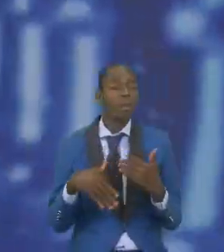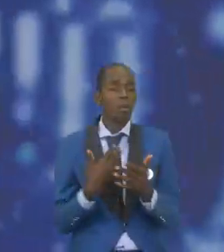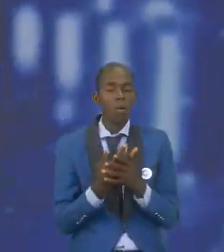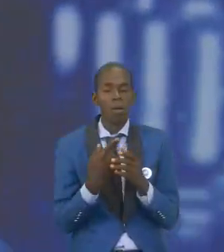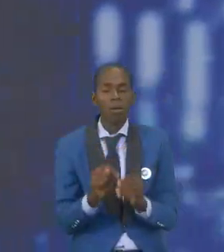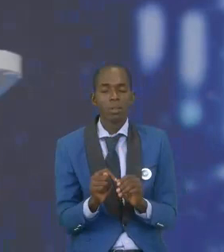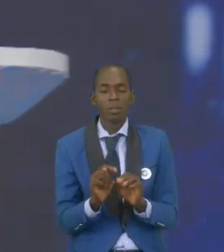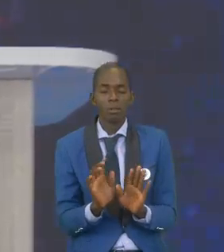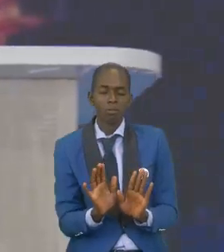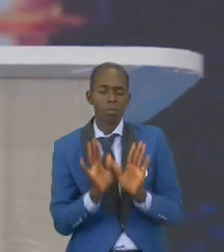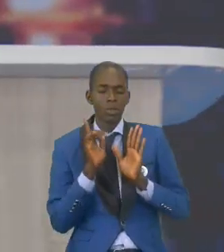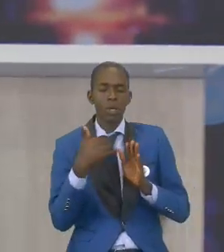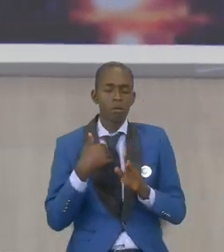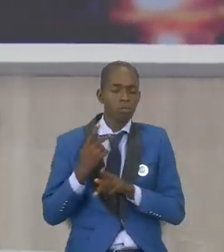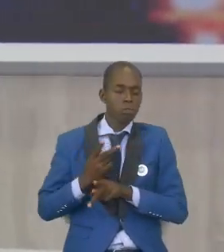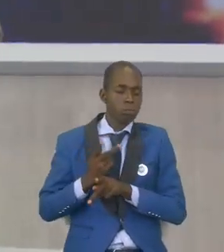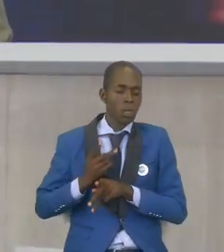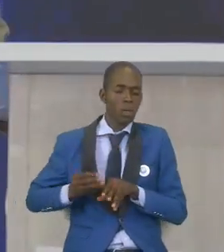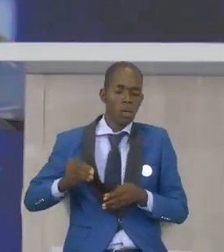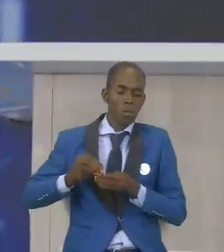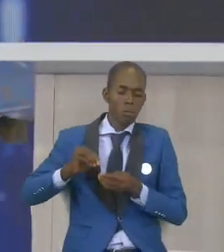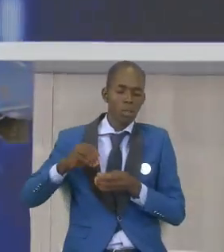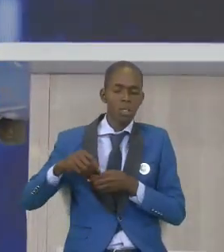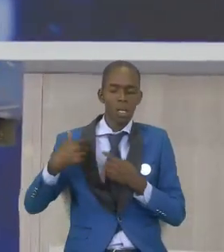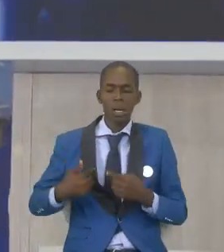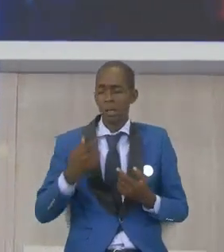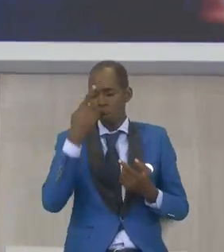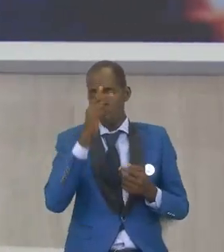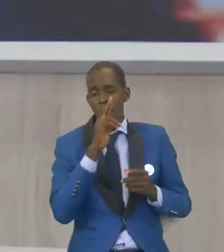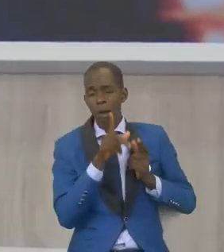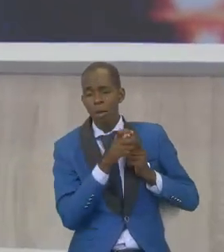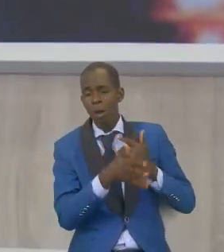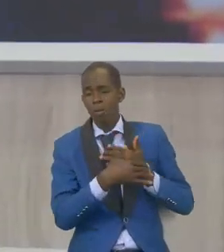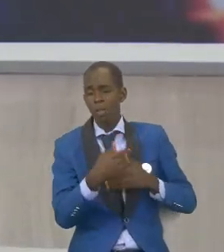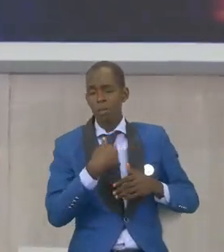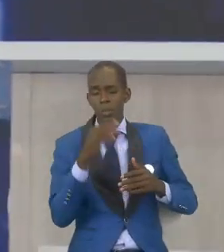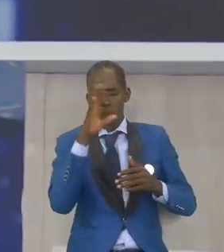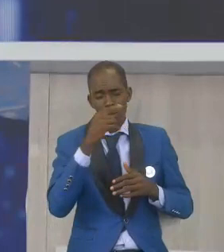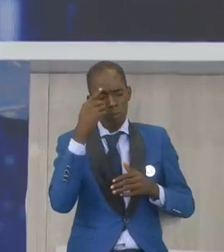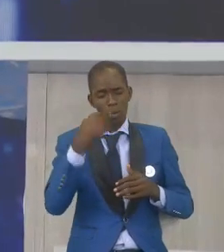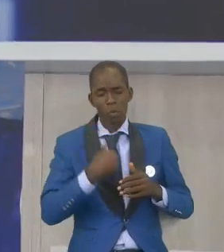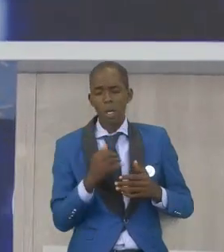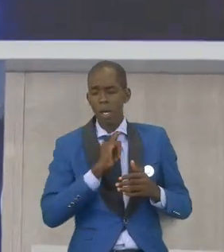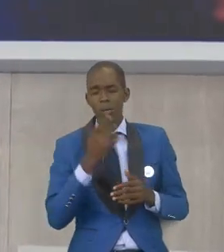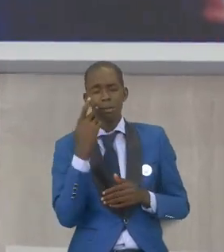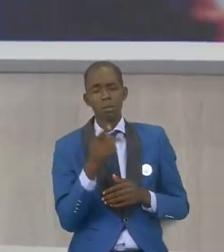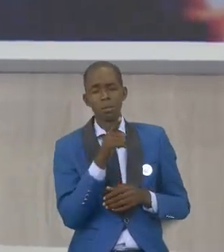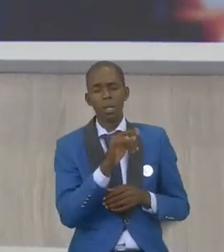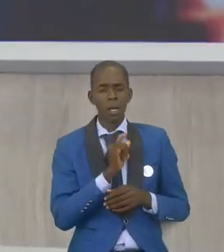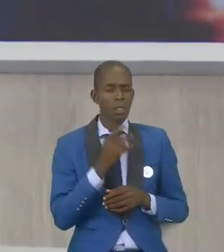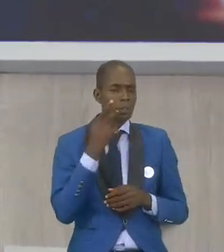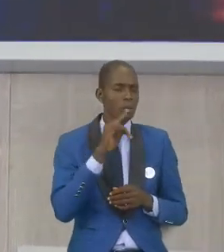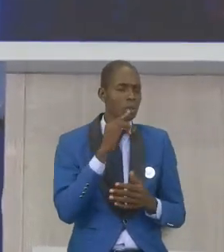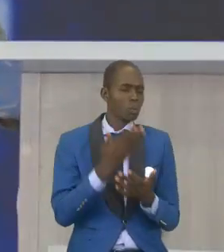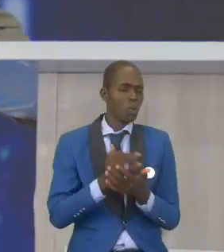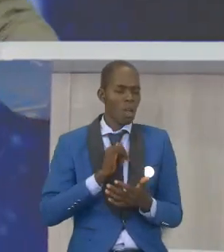been carrying with you, they're after me. They're coming after me. I see them. I see the signs. I feel it in my